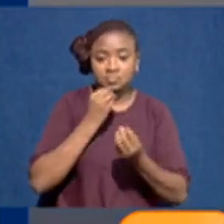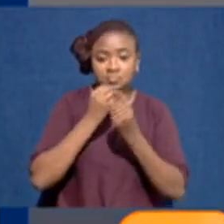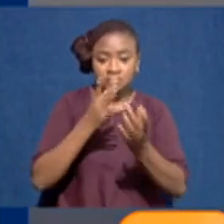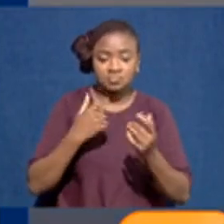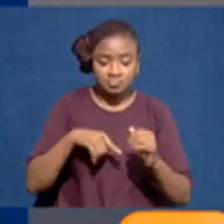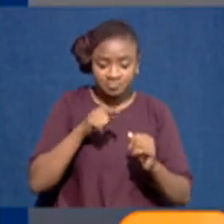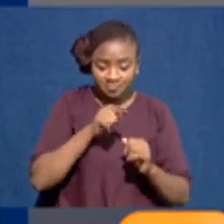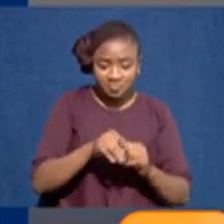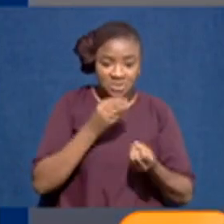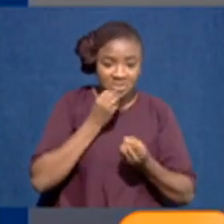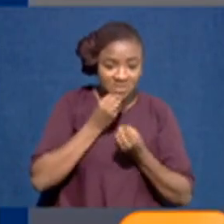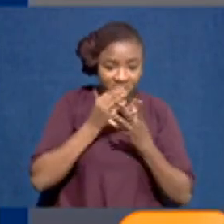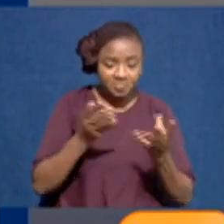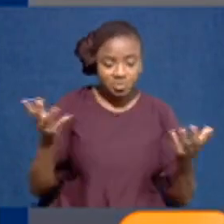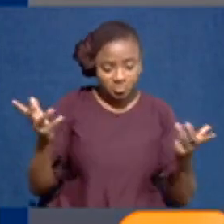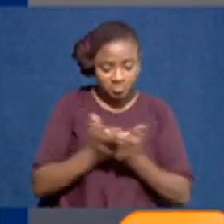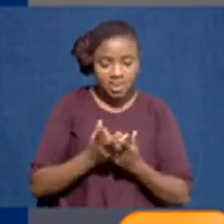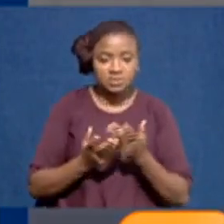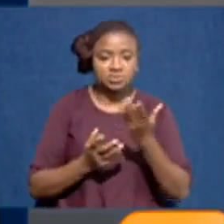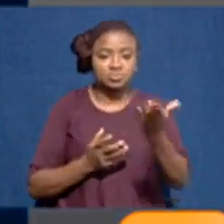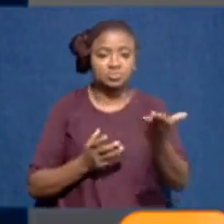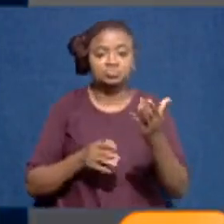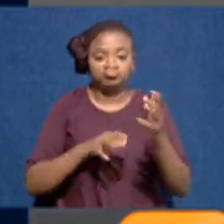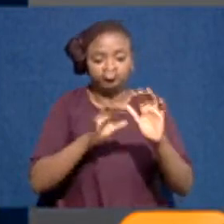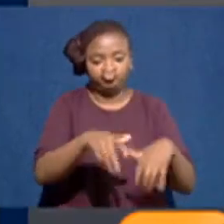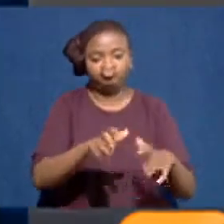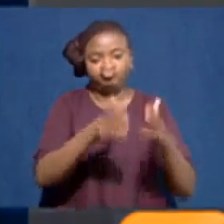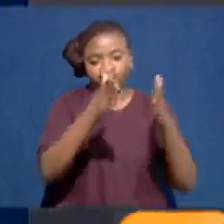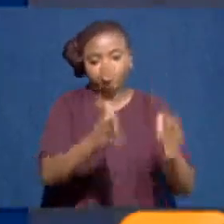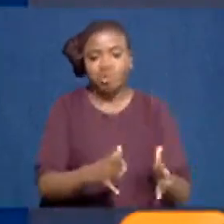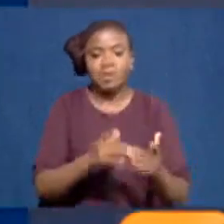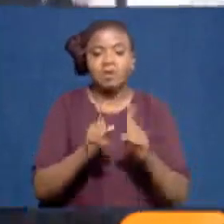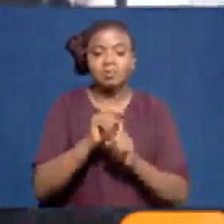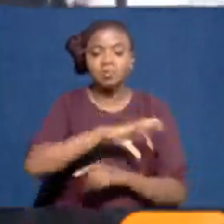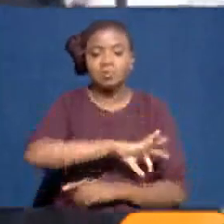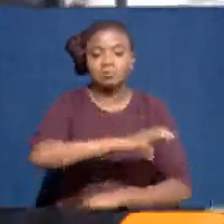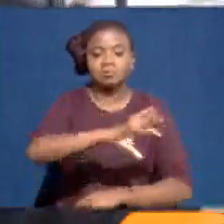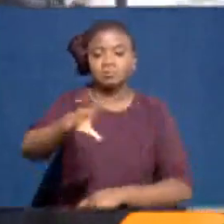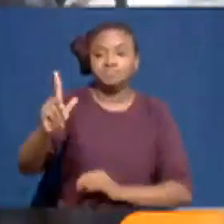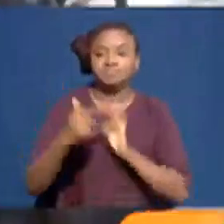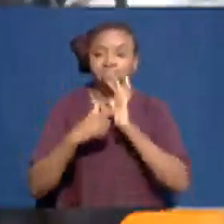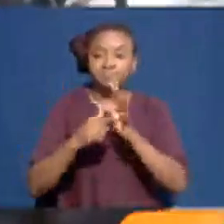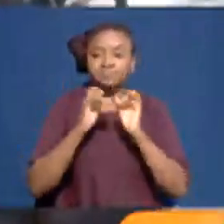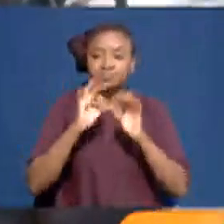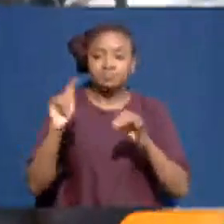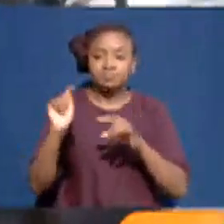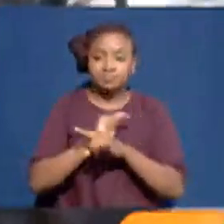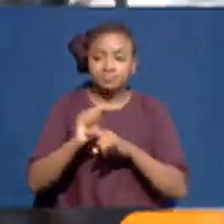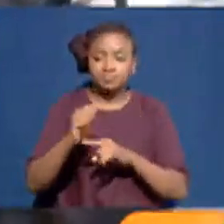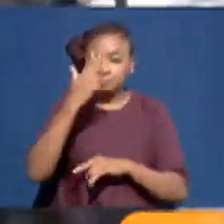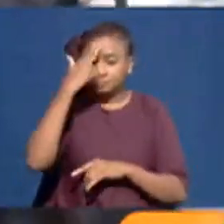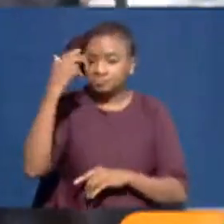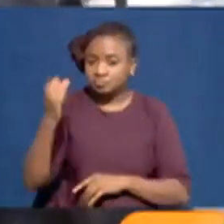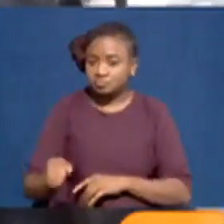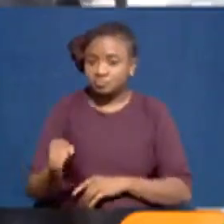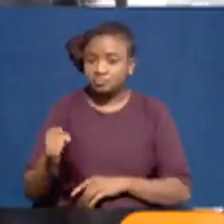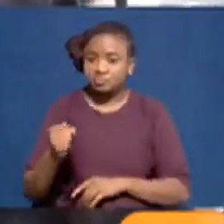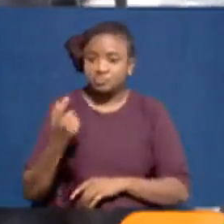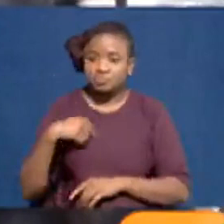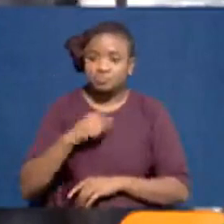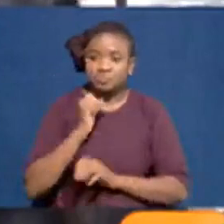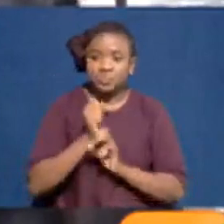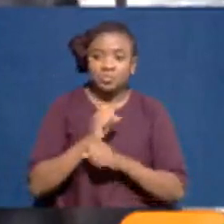make these trainings to suit the counties that we are targeting. For example, if it's trainings in Kajiado, we normally